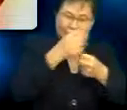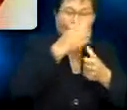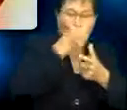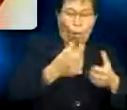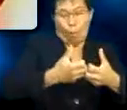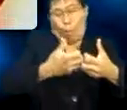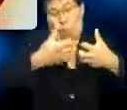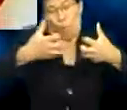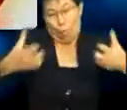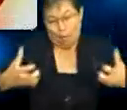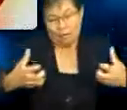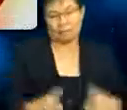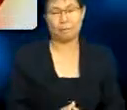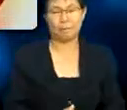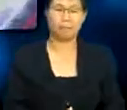tighter or wider.